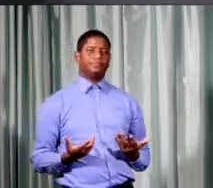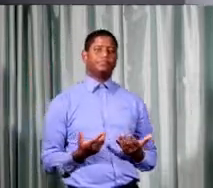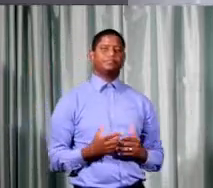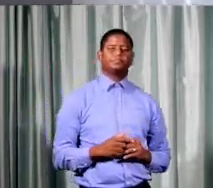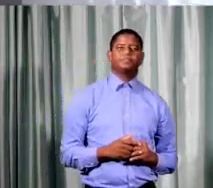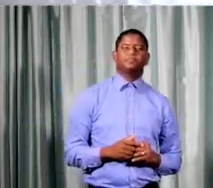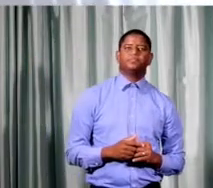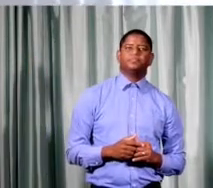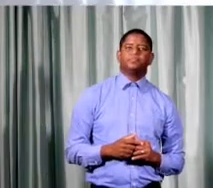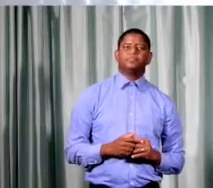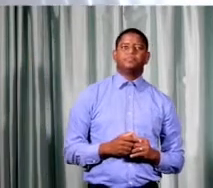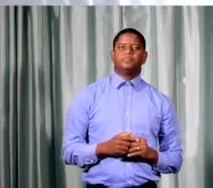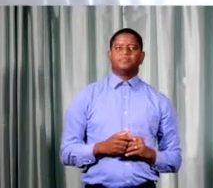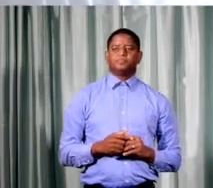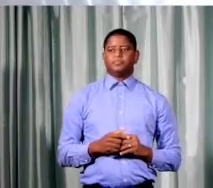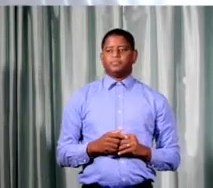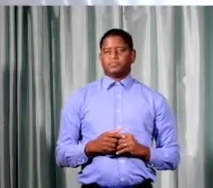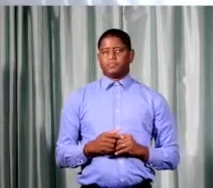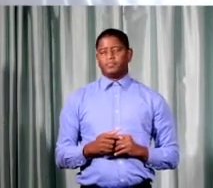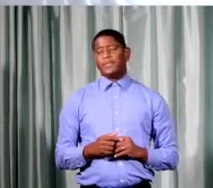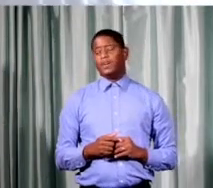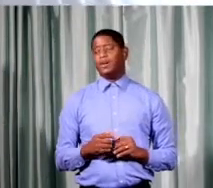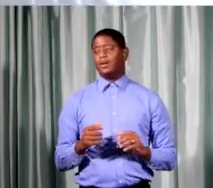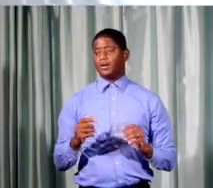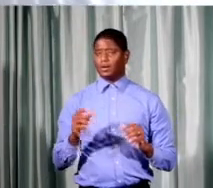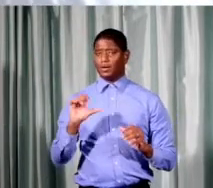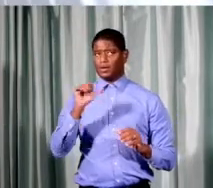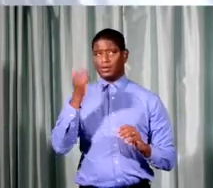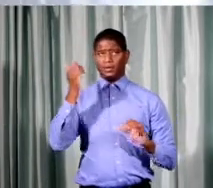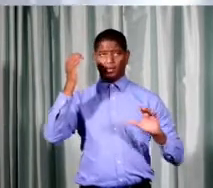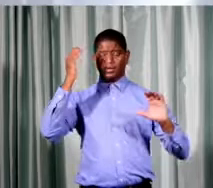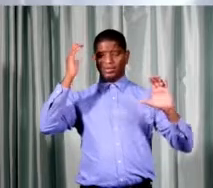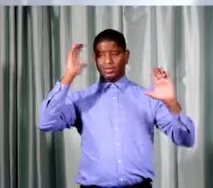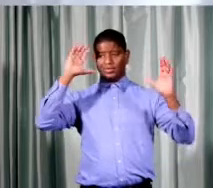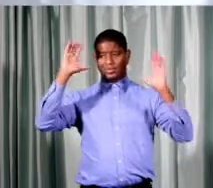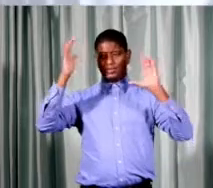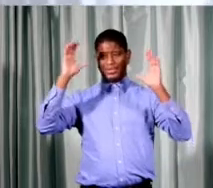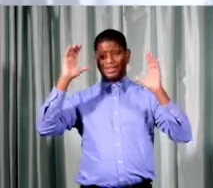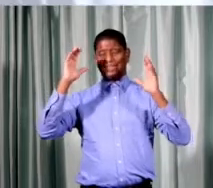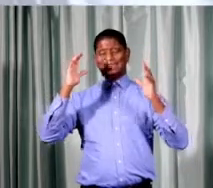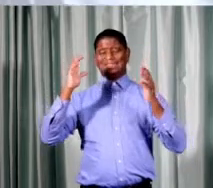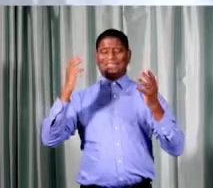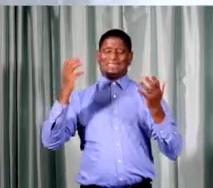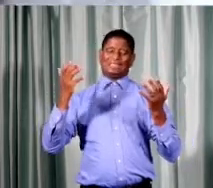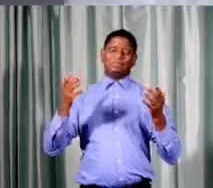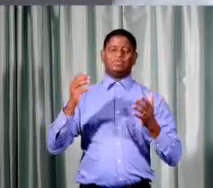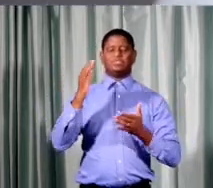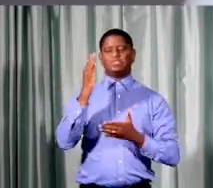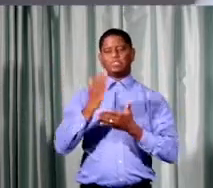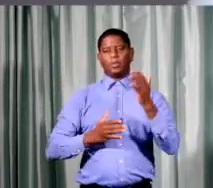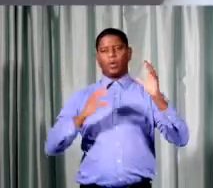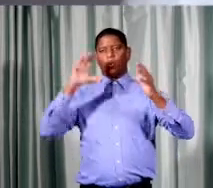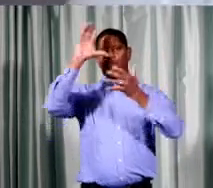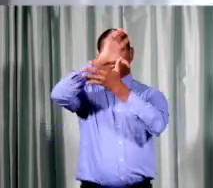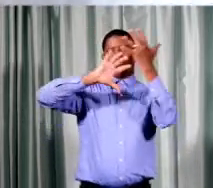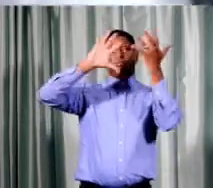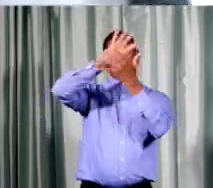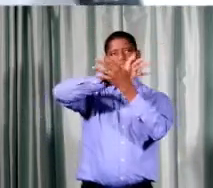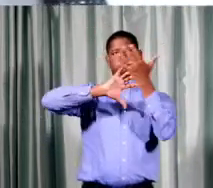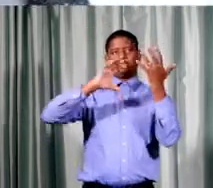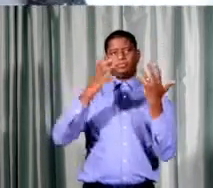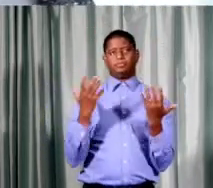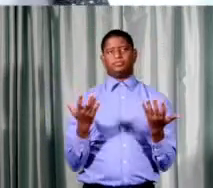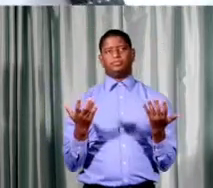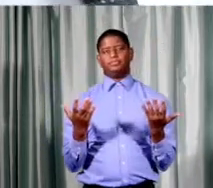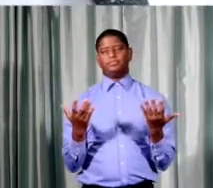Another thing that causes the confusion with debit and credit is the English language. You put emotion